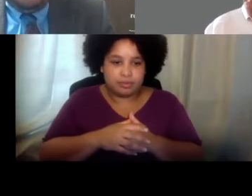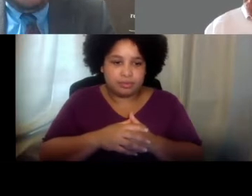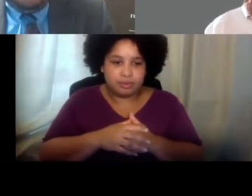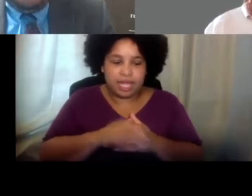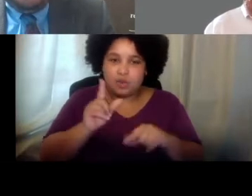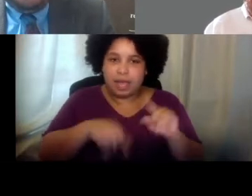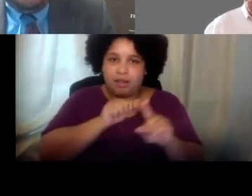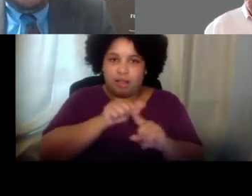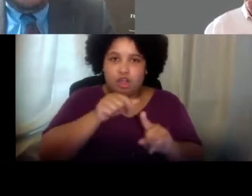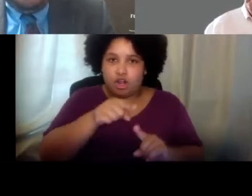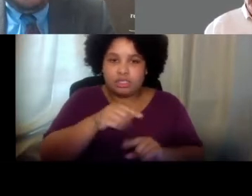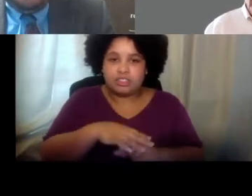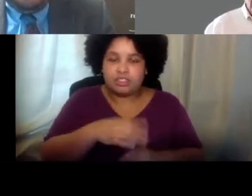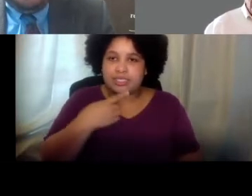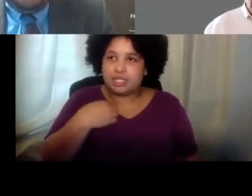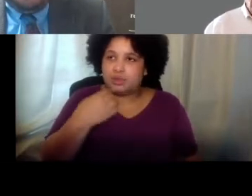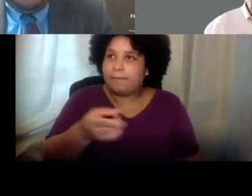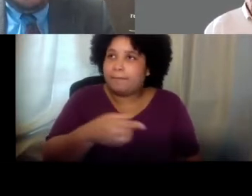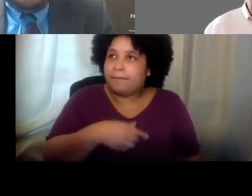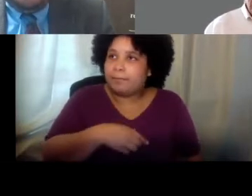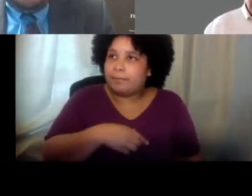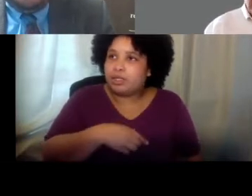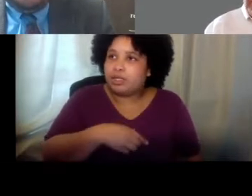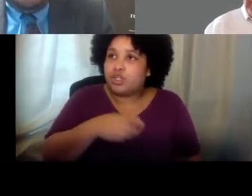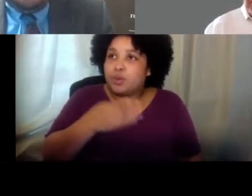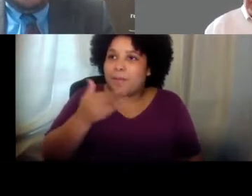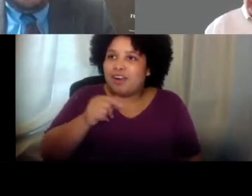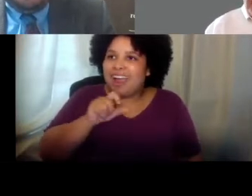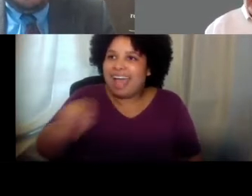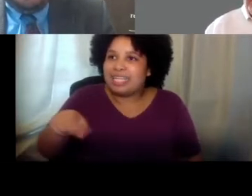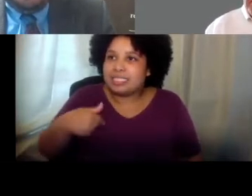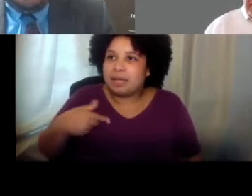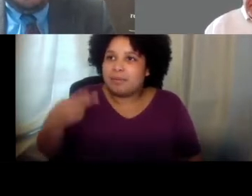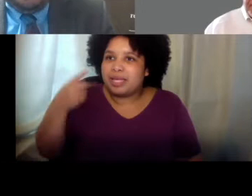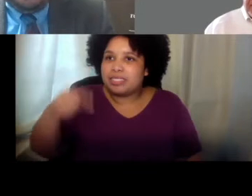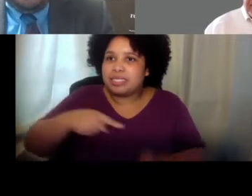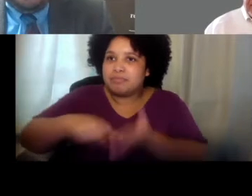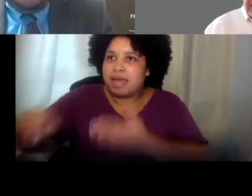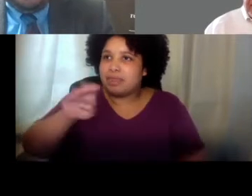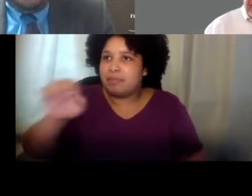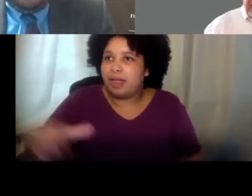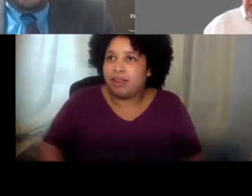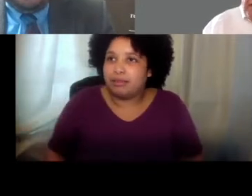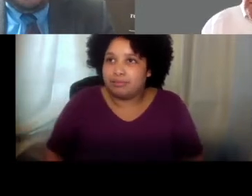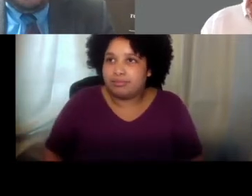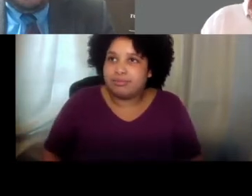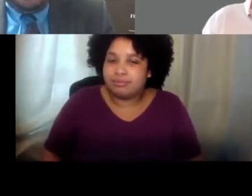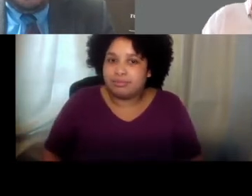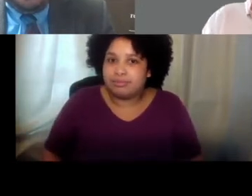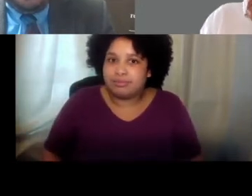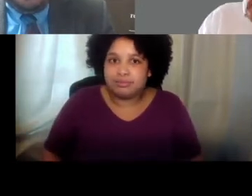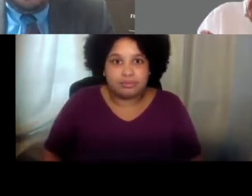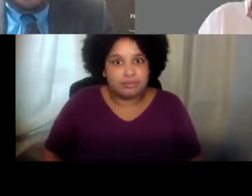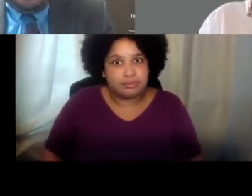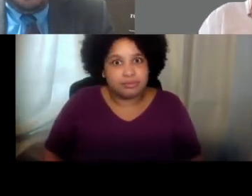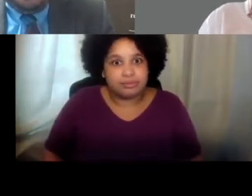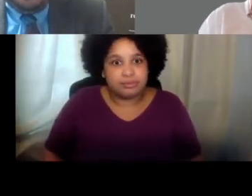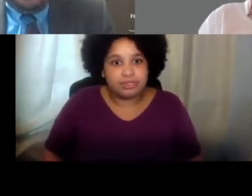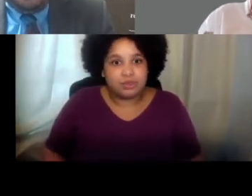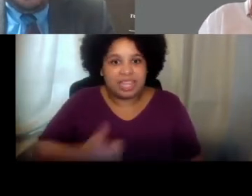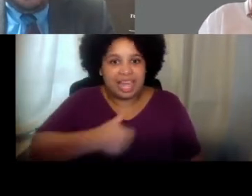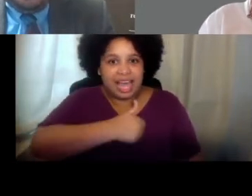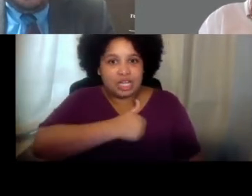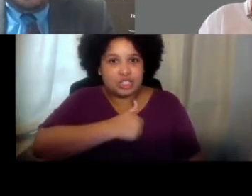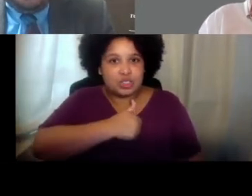on her, she said to him, you better ask him because he's paying the bill. And so the attitudes